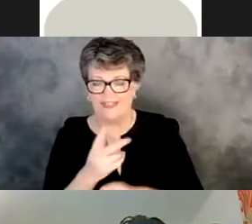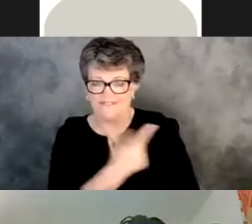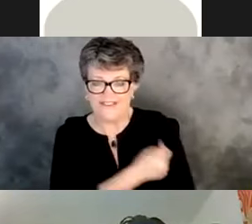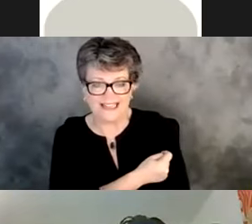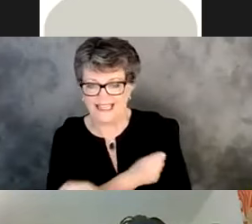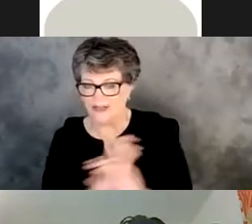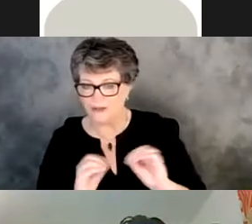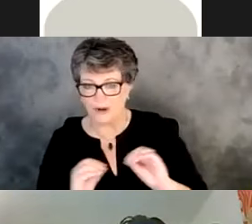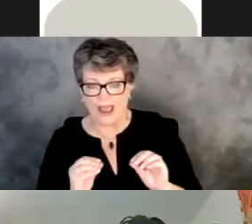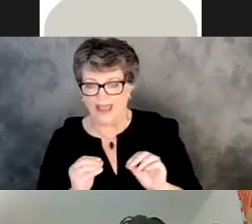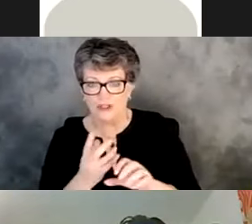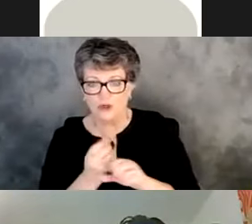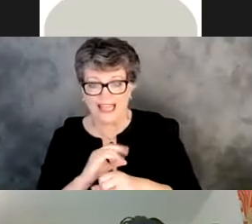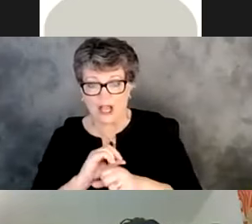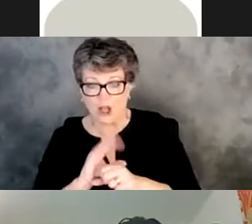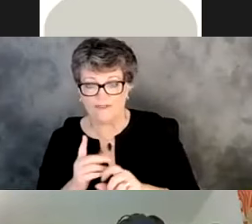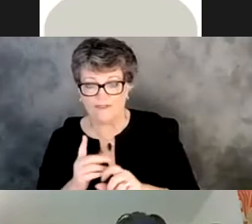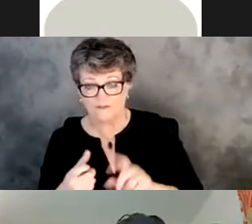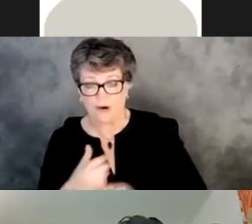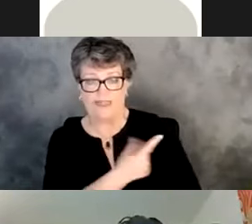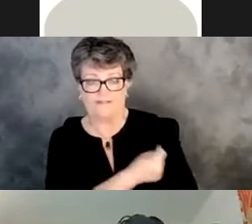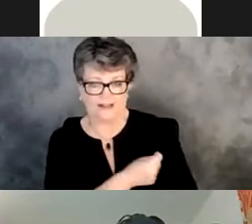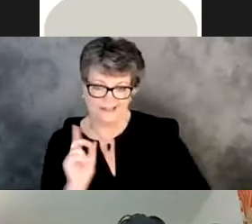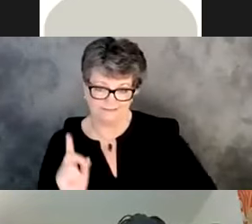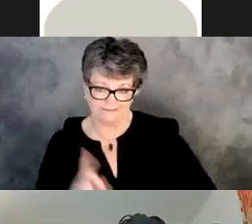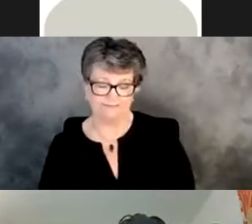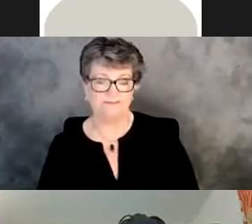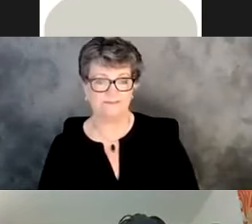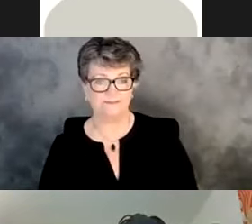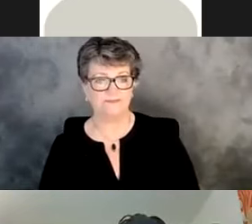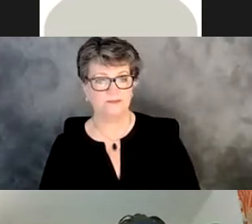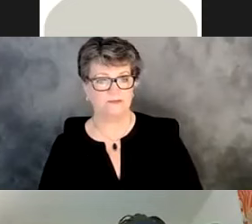vaccine itself. Next slide.